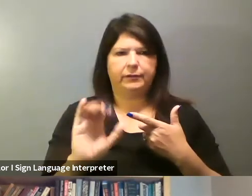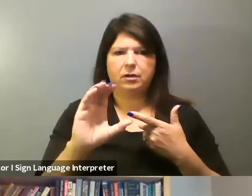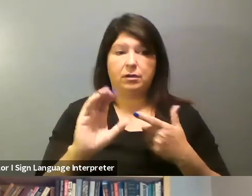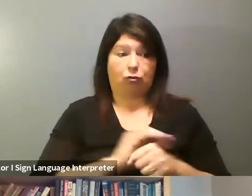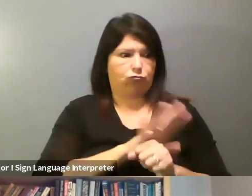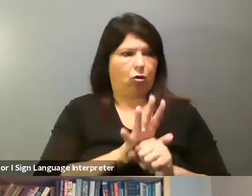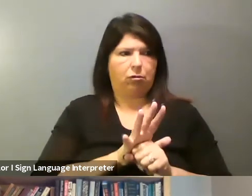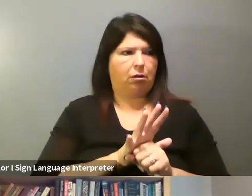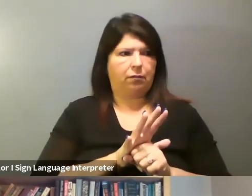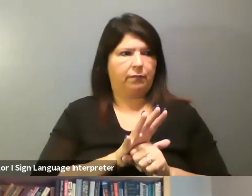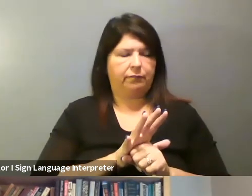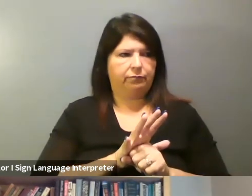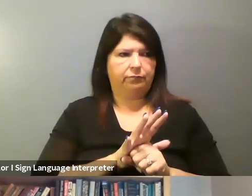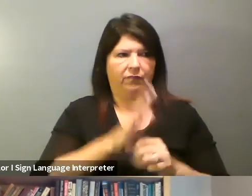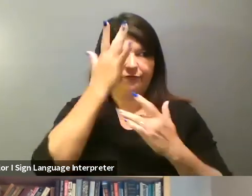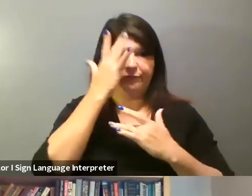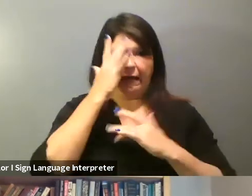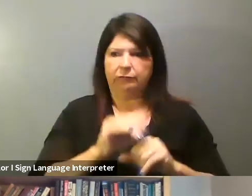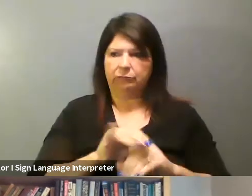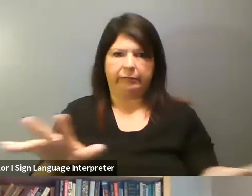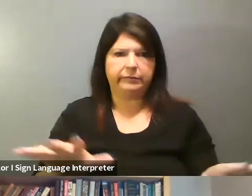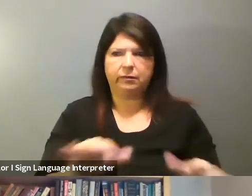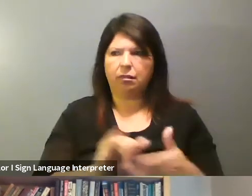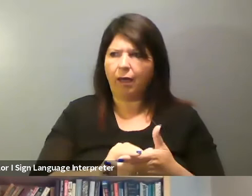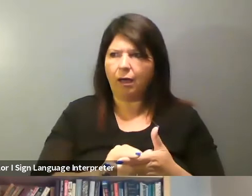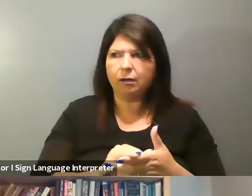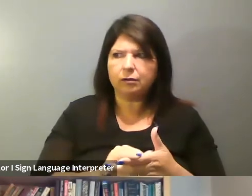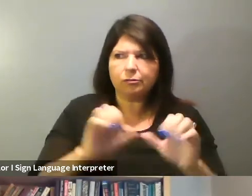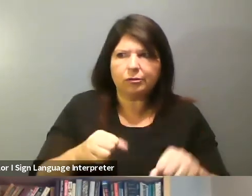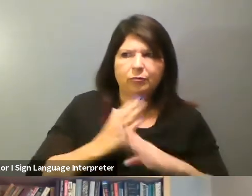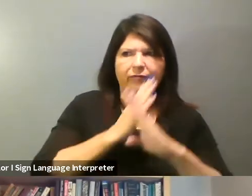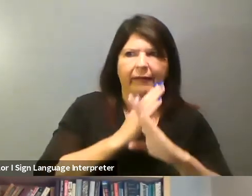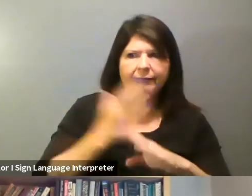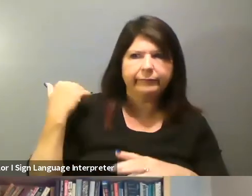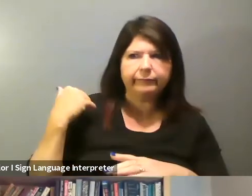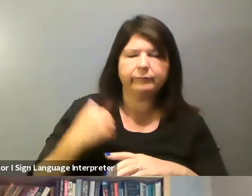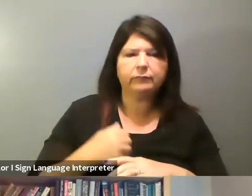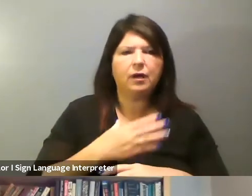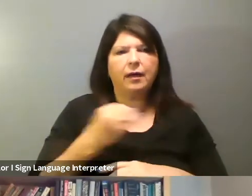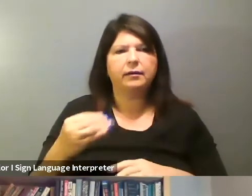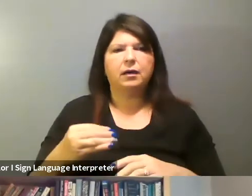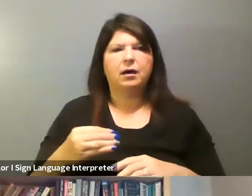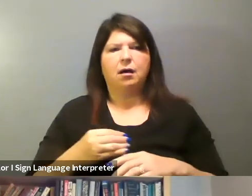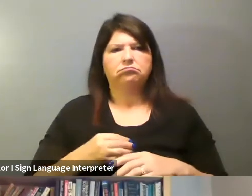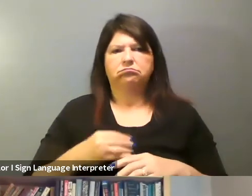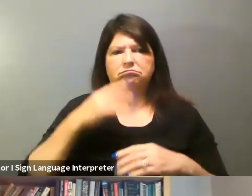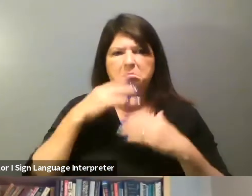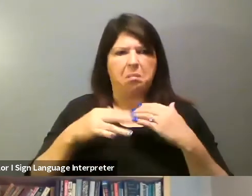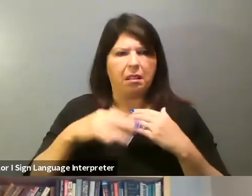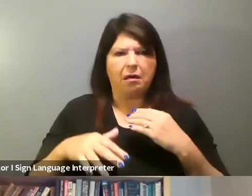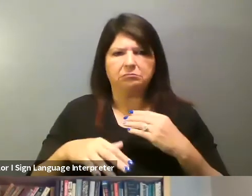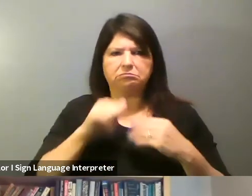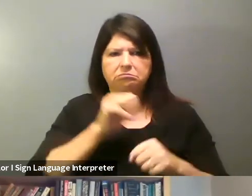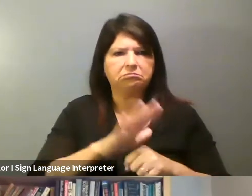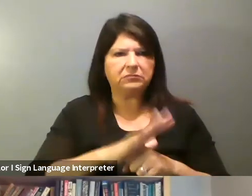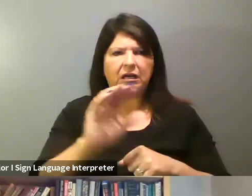the coronavirus, which was actually a preventable disease, like anemia, like asthma. These are preventable,